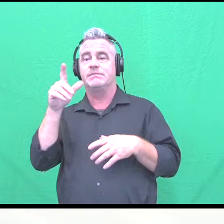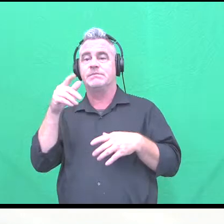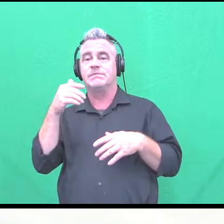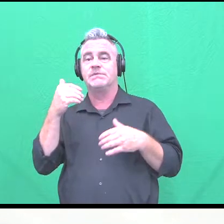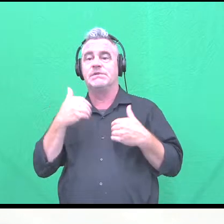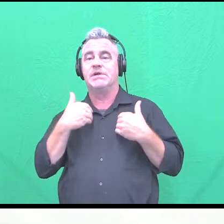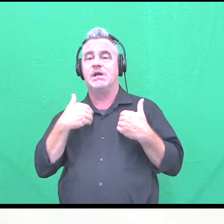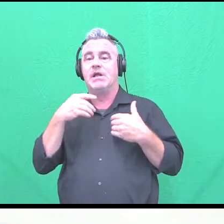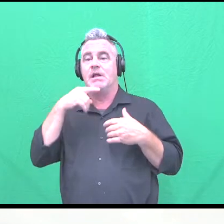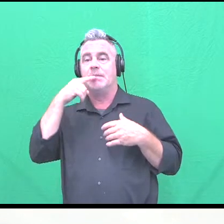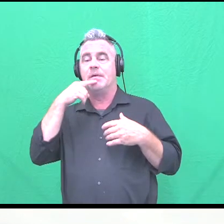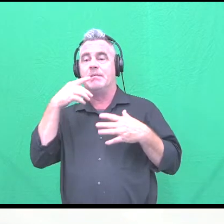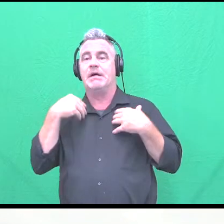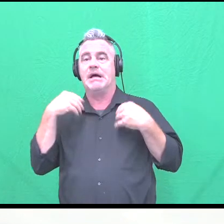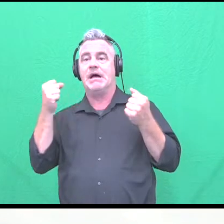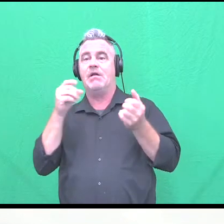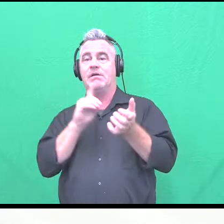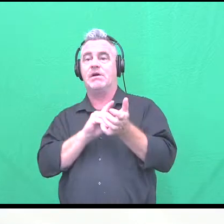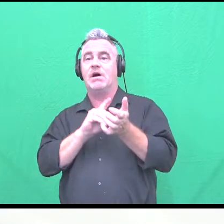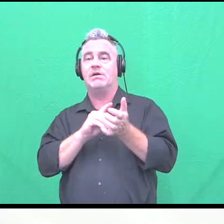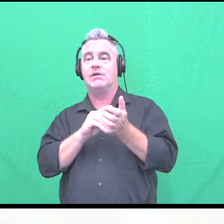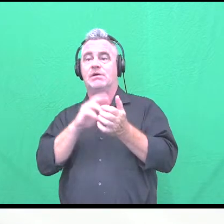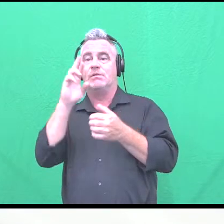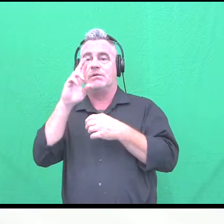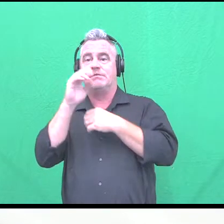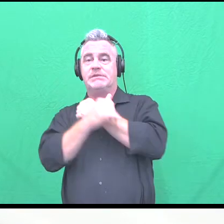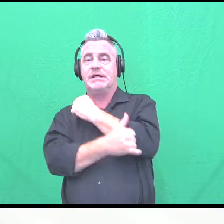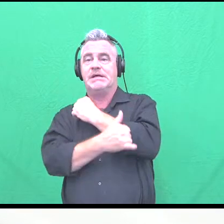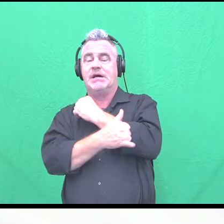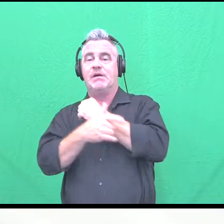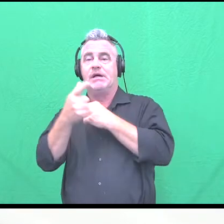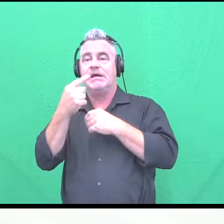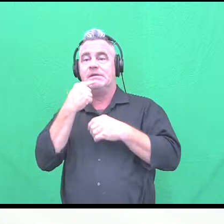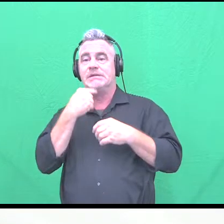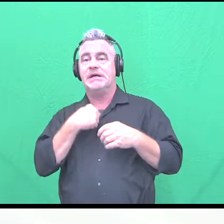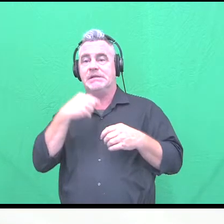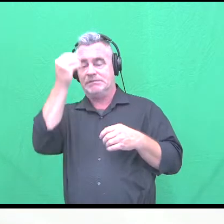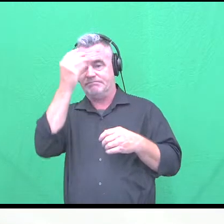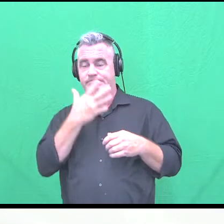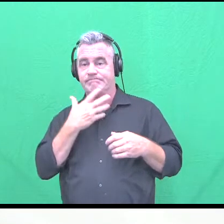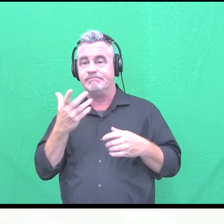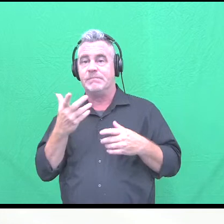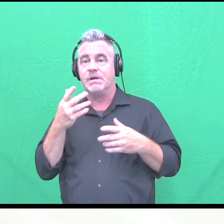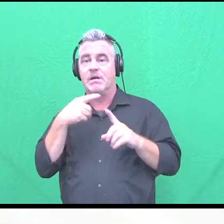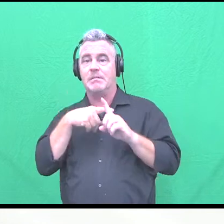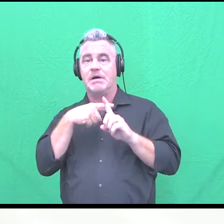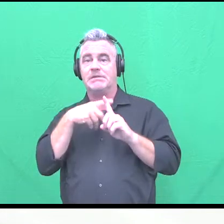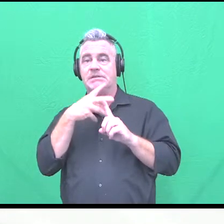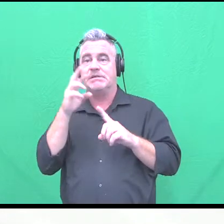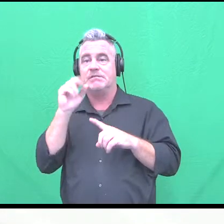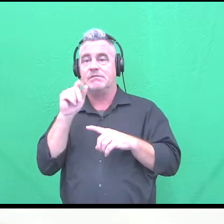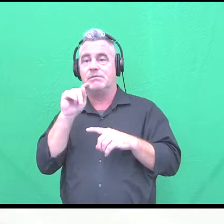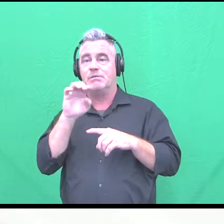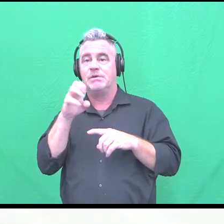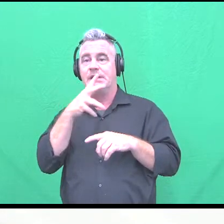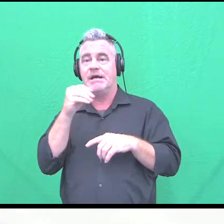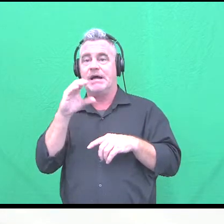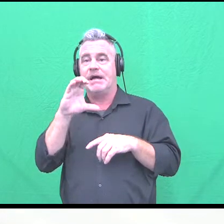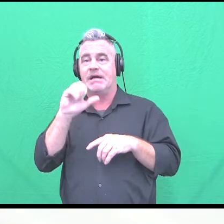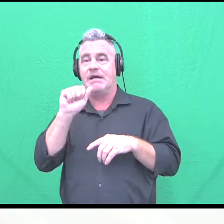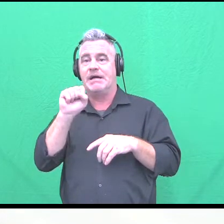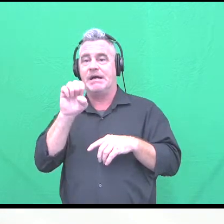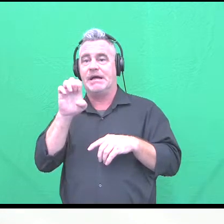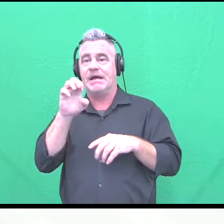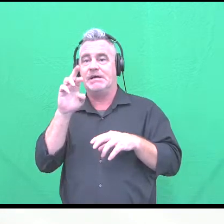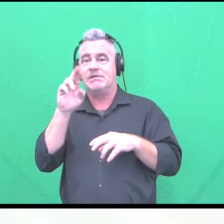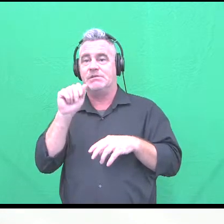health doctor, and he was sharing with us that both the positivity rates and case rates